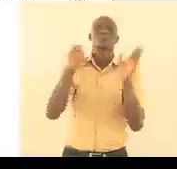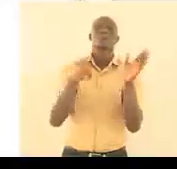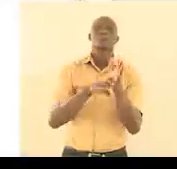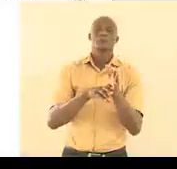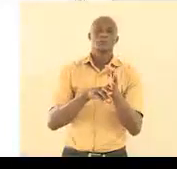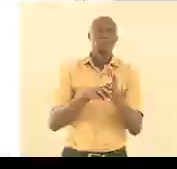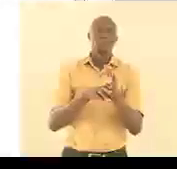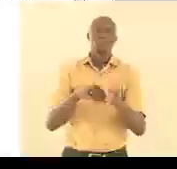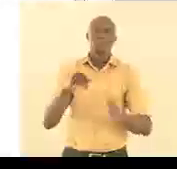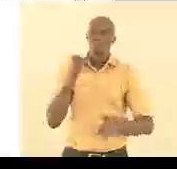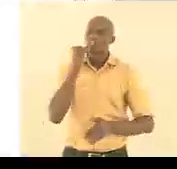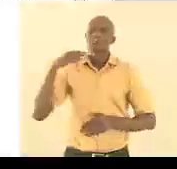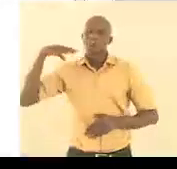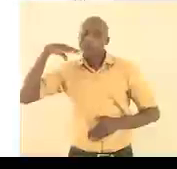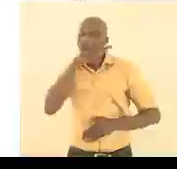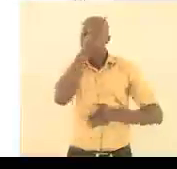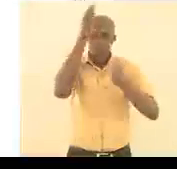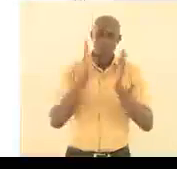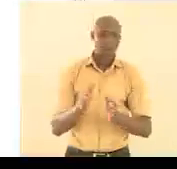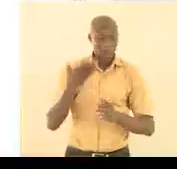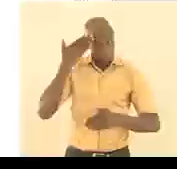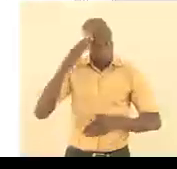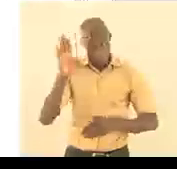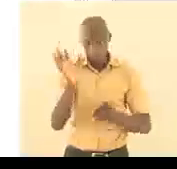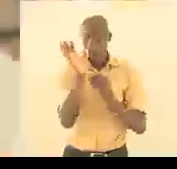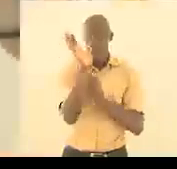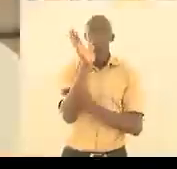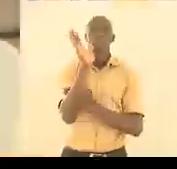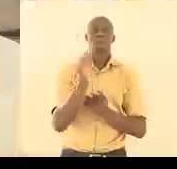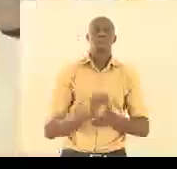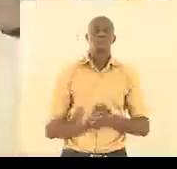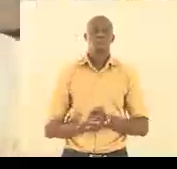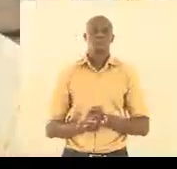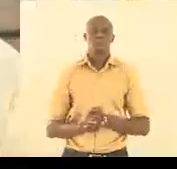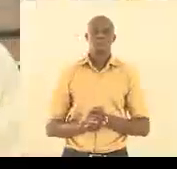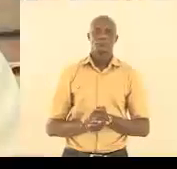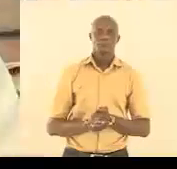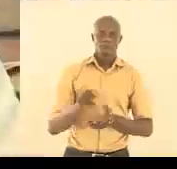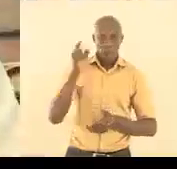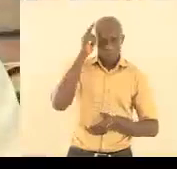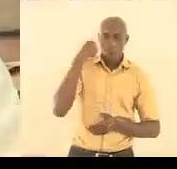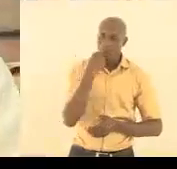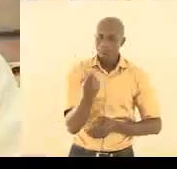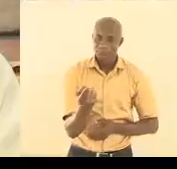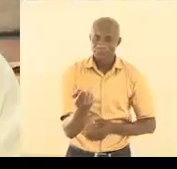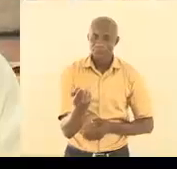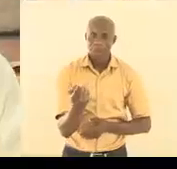nah lie." He is a liar. He does not know God. He says,